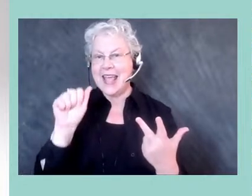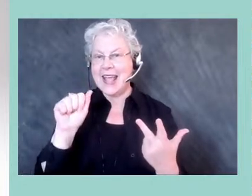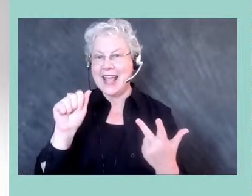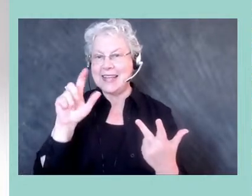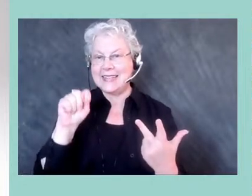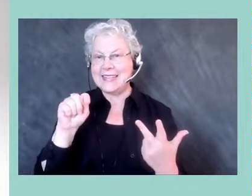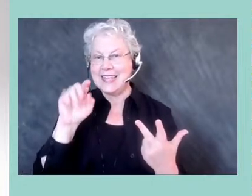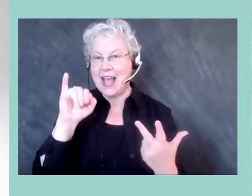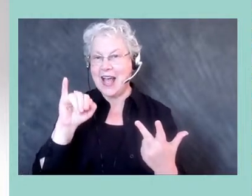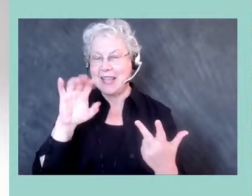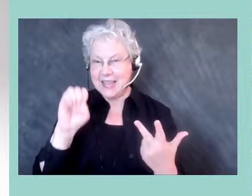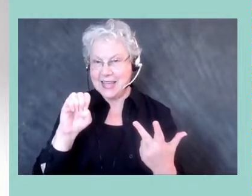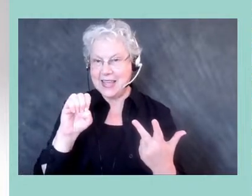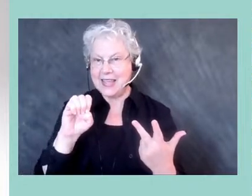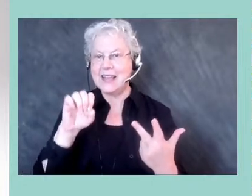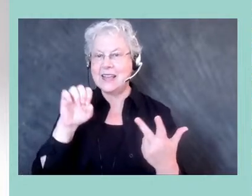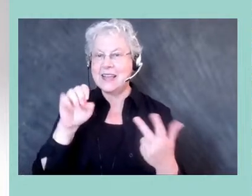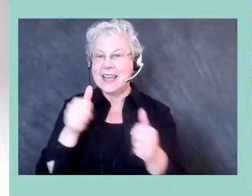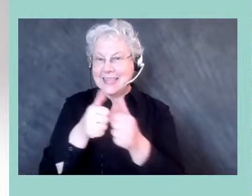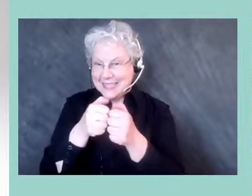to